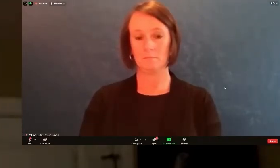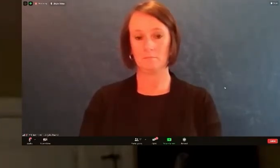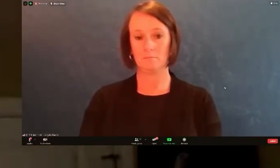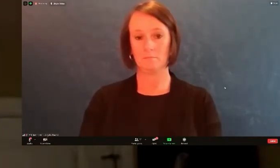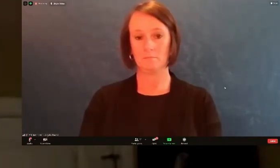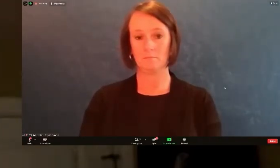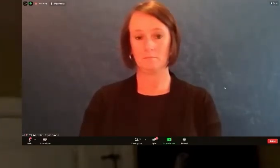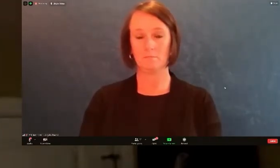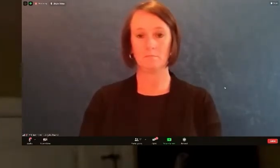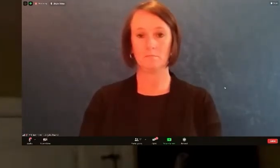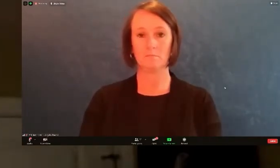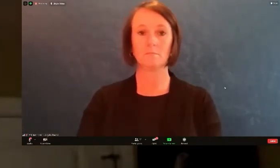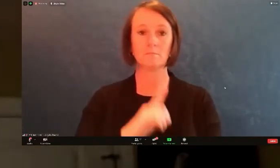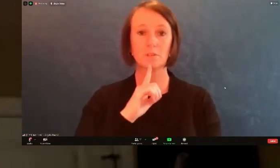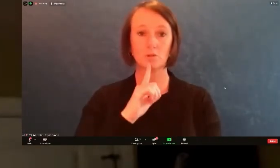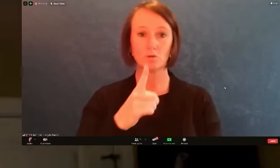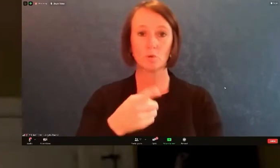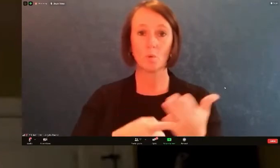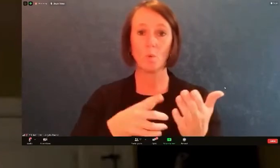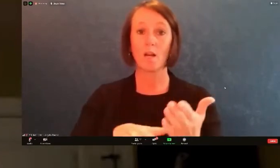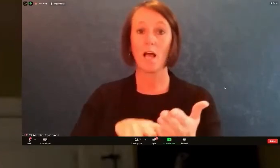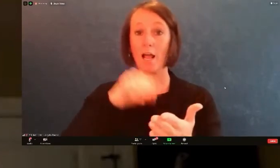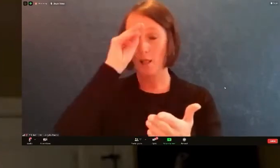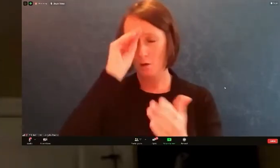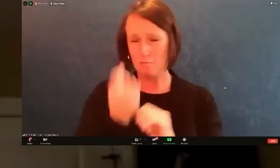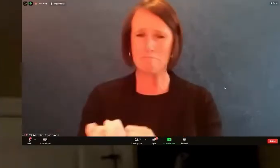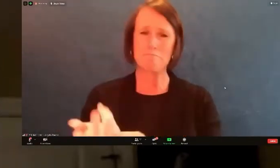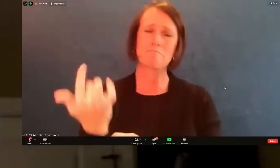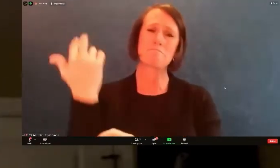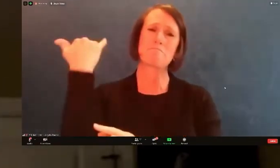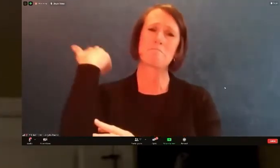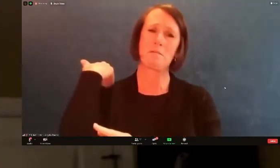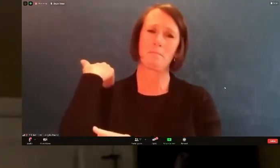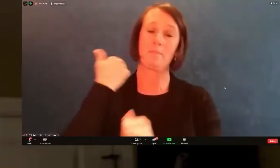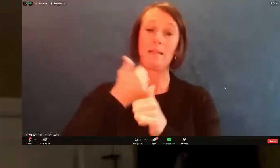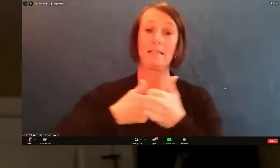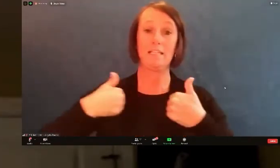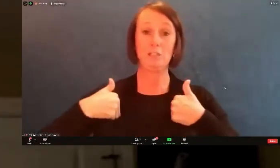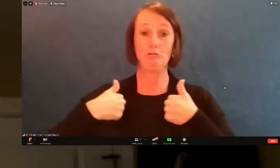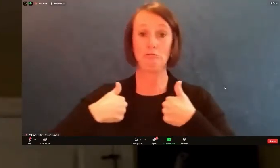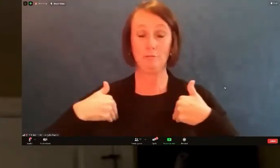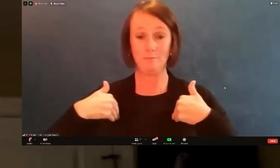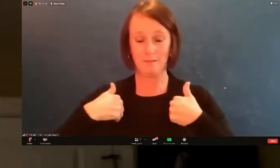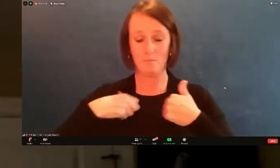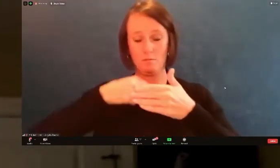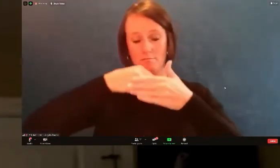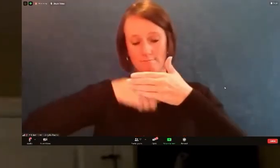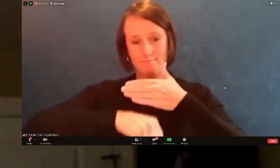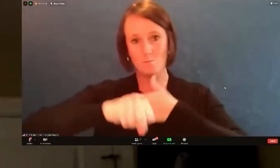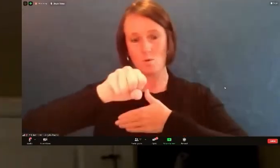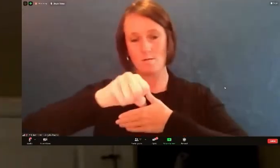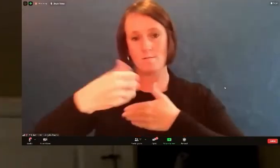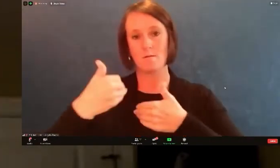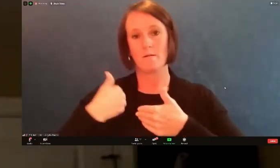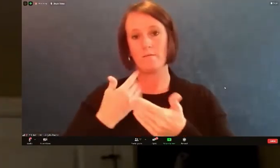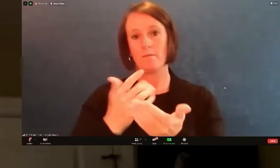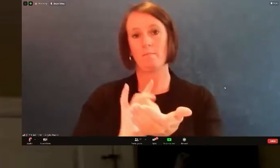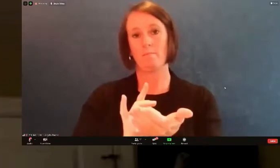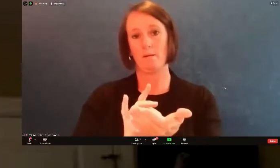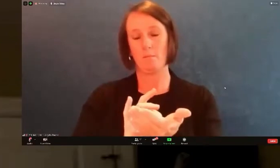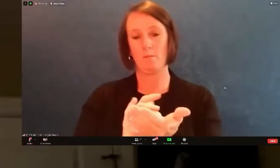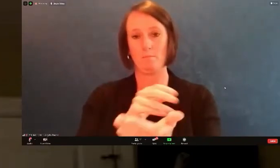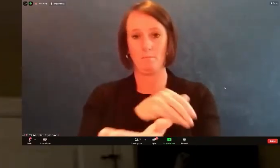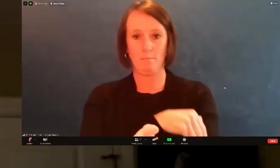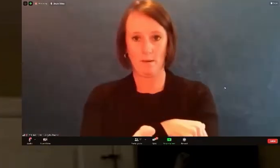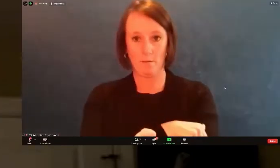David King told me a long time ago, that every animal is born with medicine power. And every human is born